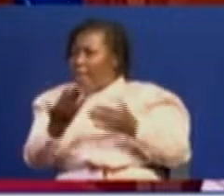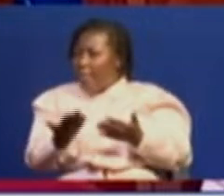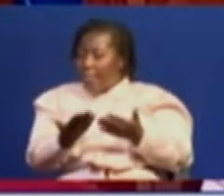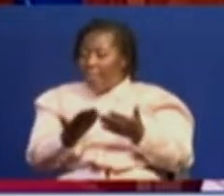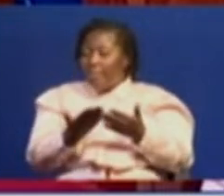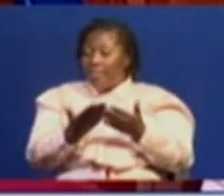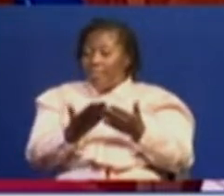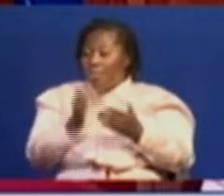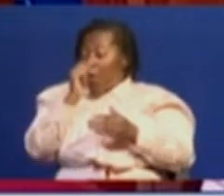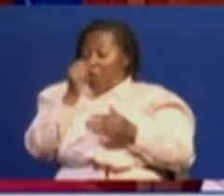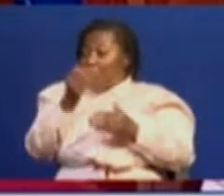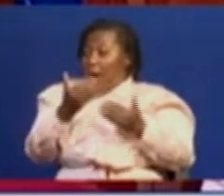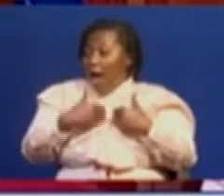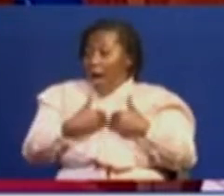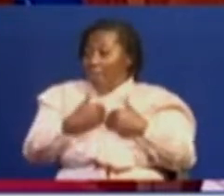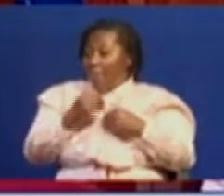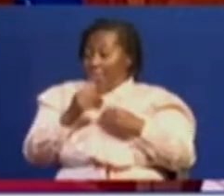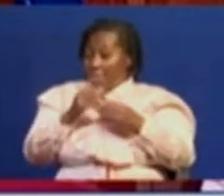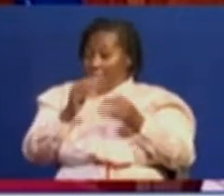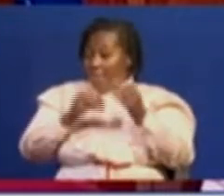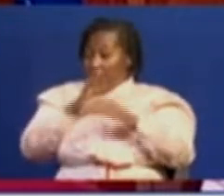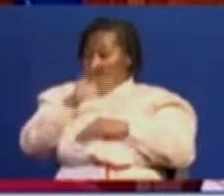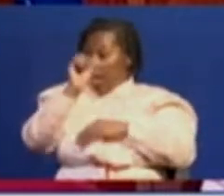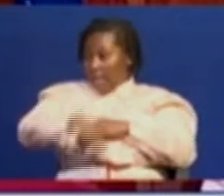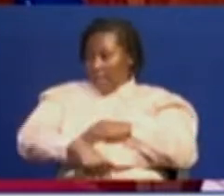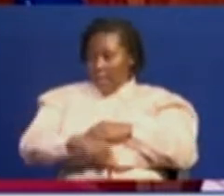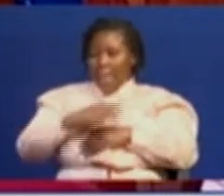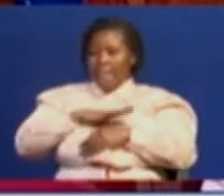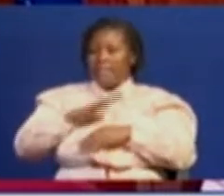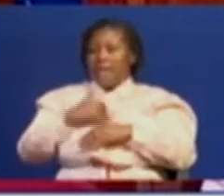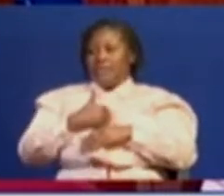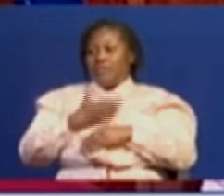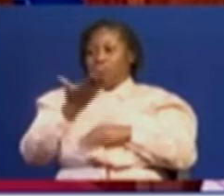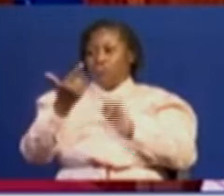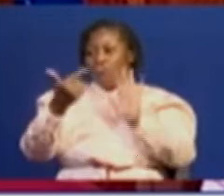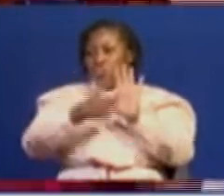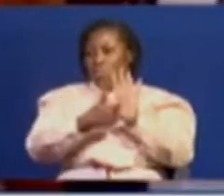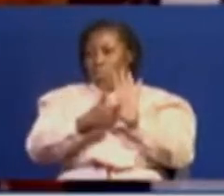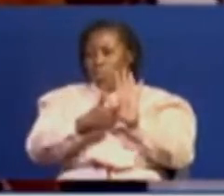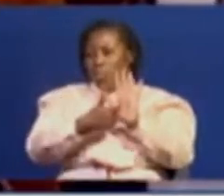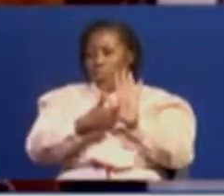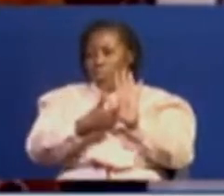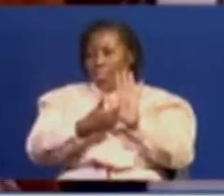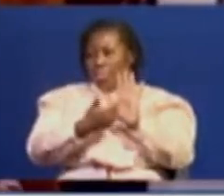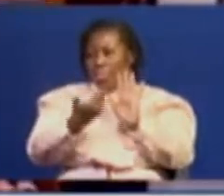Yes. Would you wish to play video number 11 in our videos? Yes. Kindly have it played.